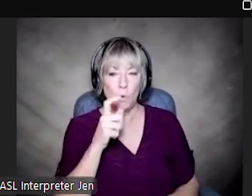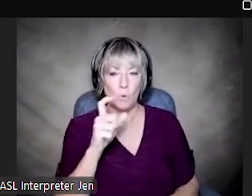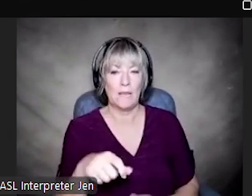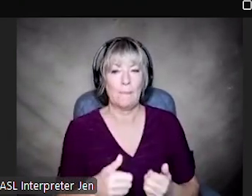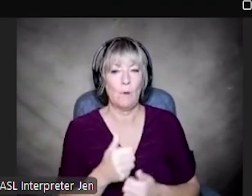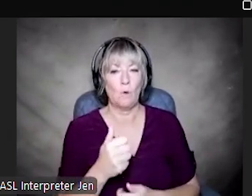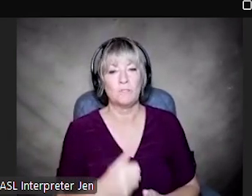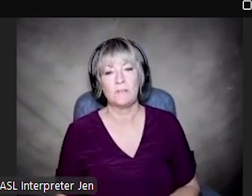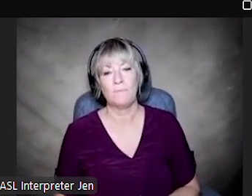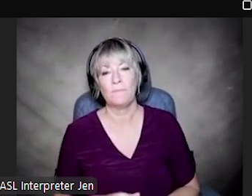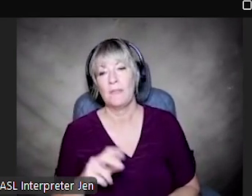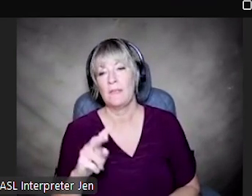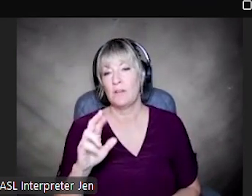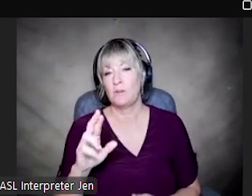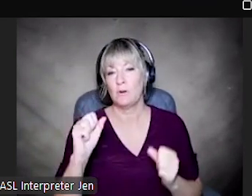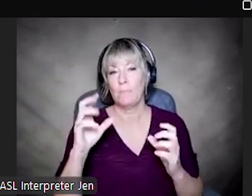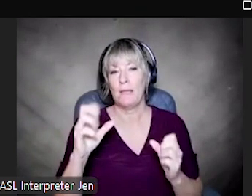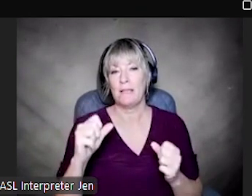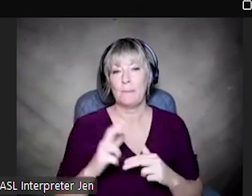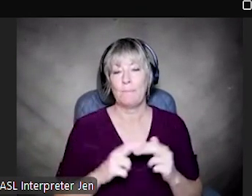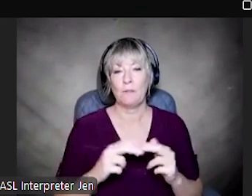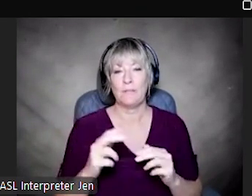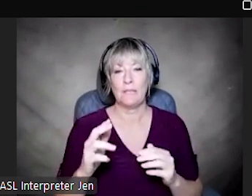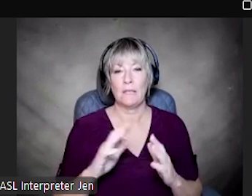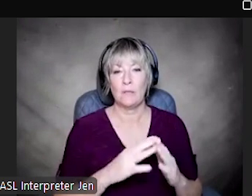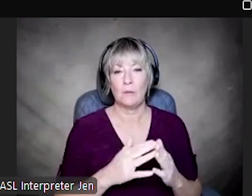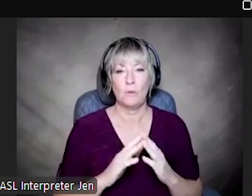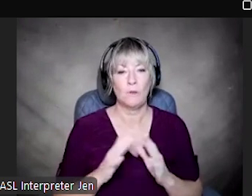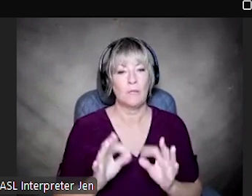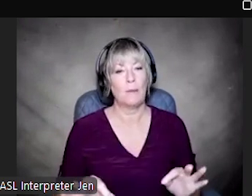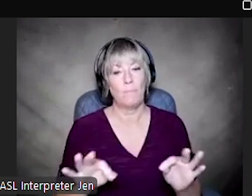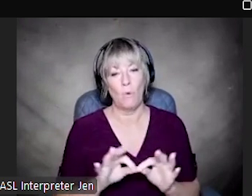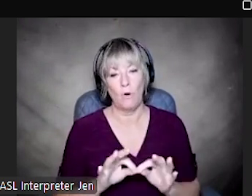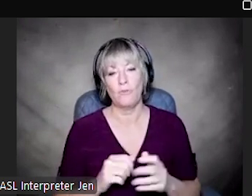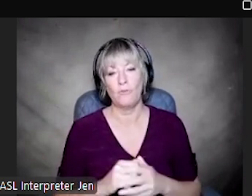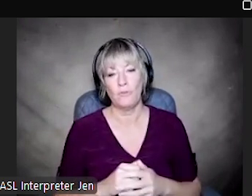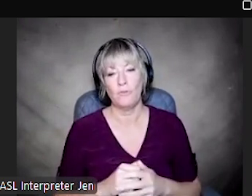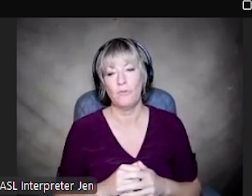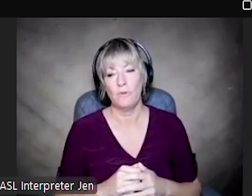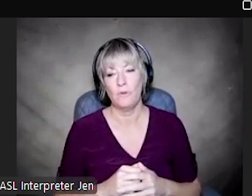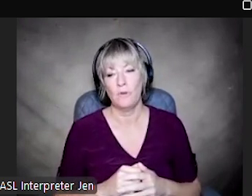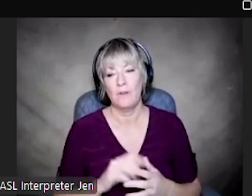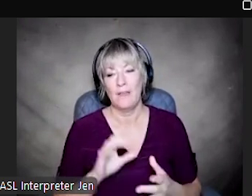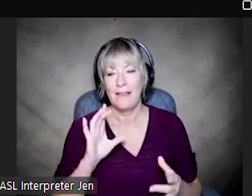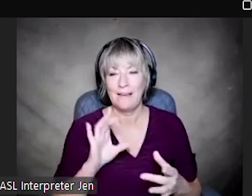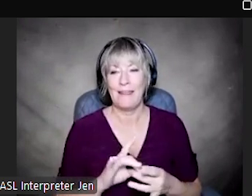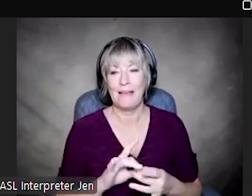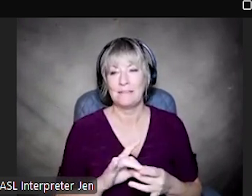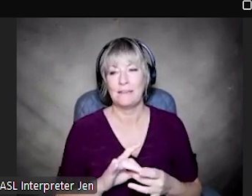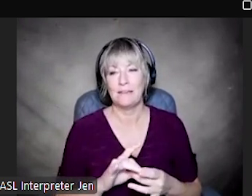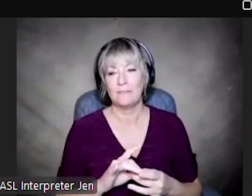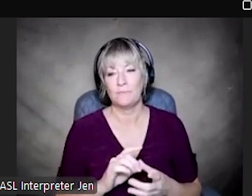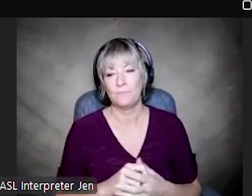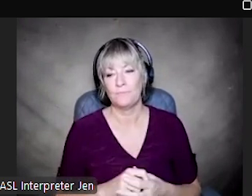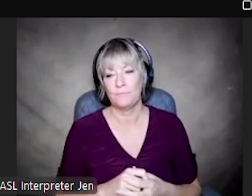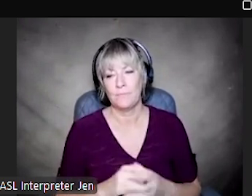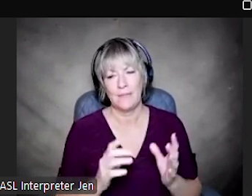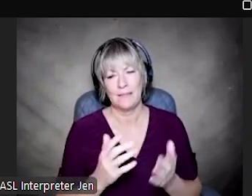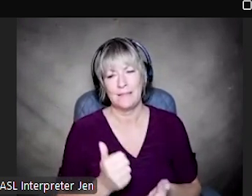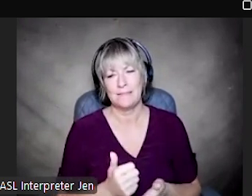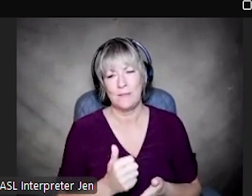And Victor, that's incredible. Building community is so important. And connecting is